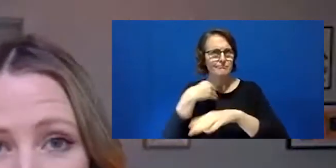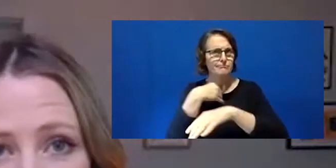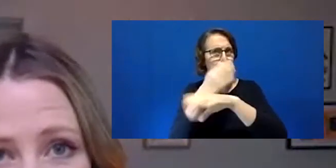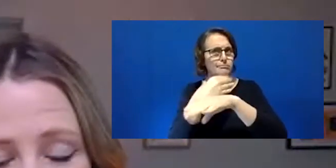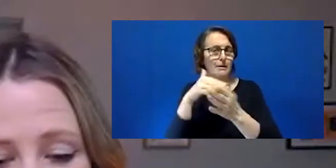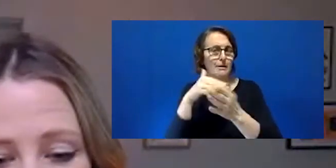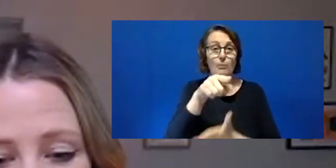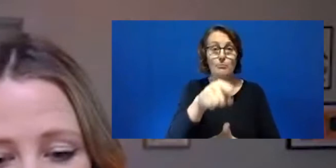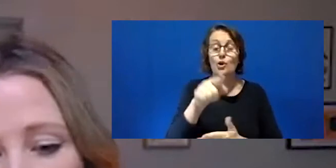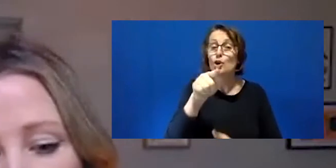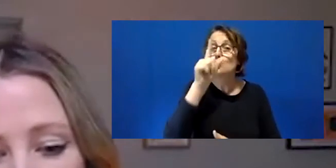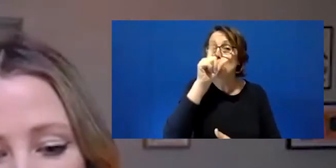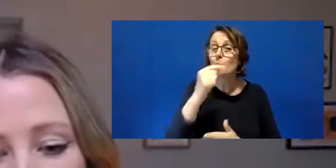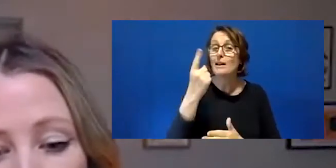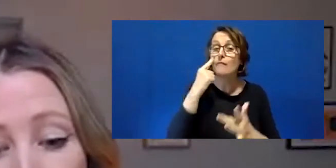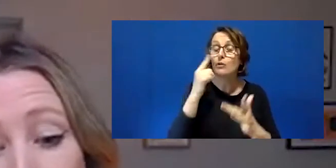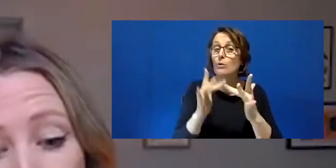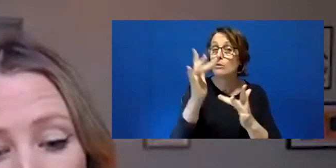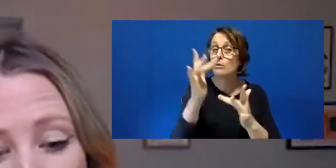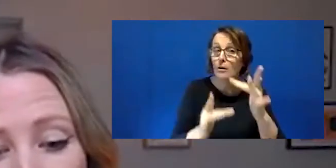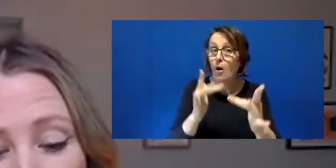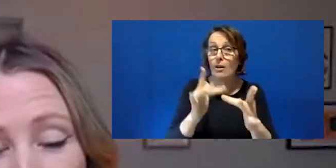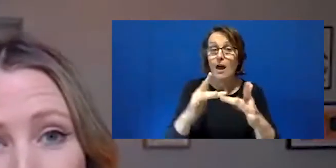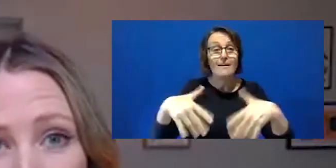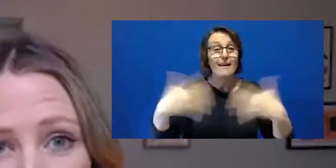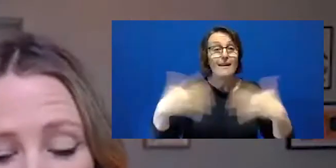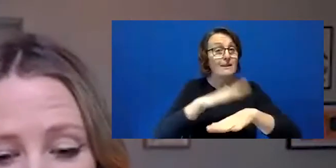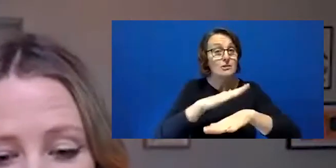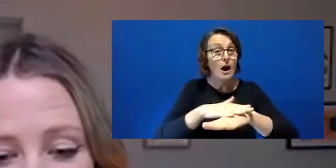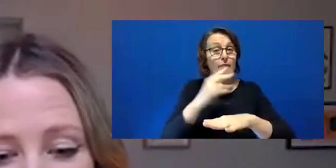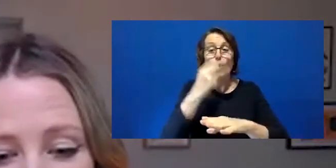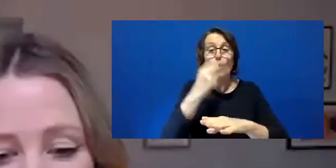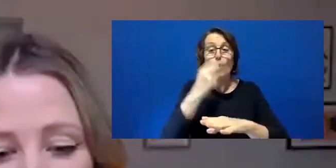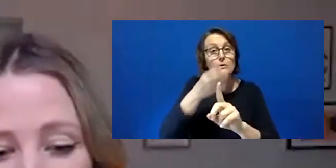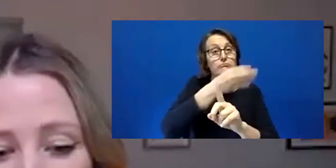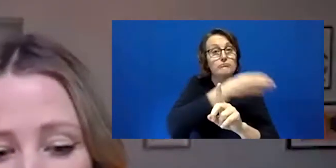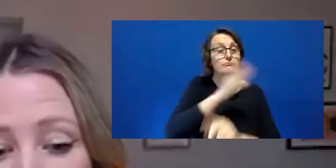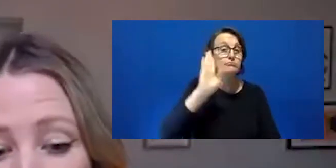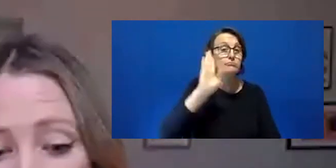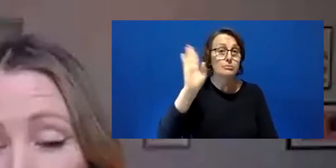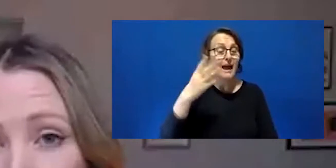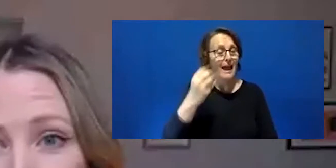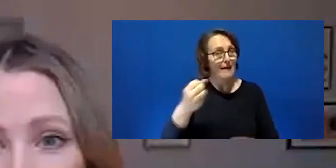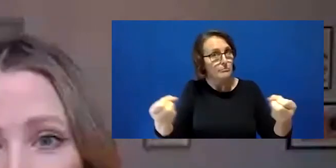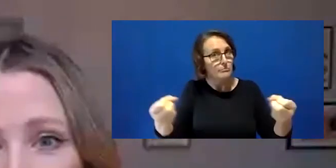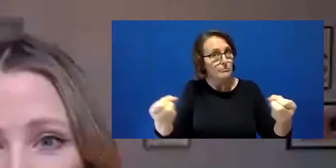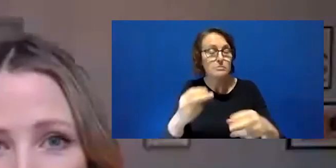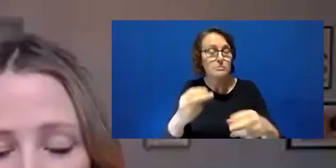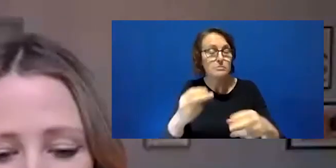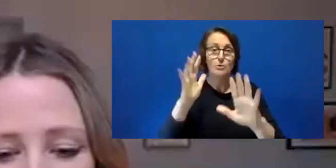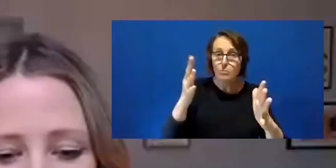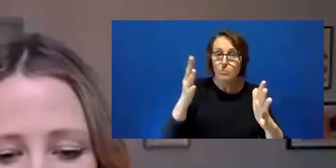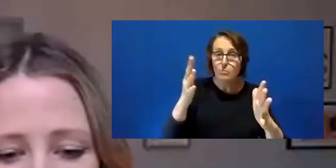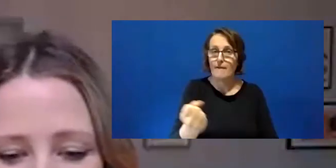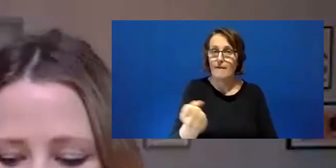are all Auslan interpreted, captioned, and there are copies of the speakers' PowerPoint presentations for download and copies of the transcripts